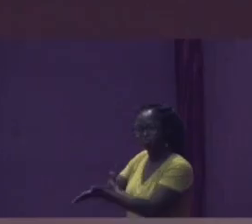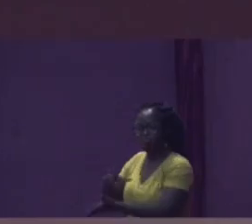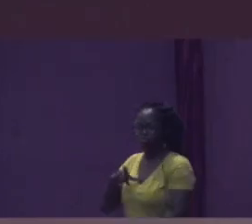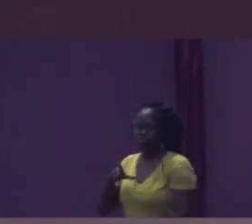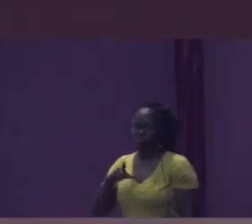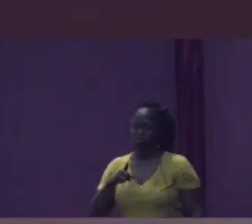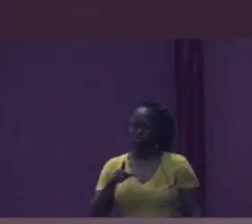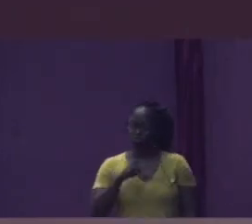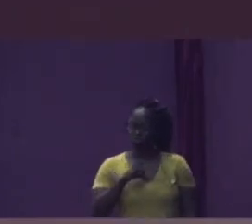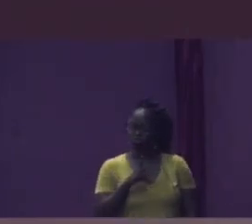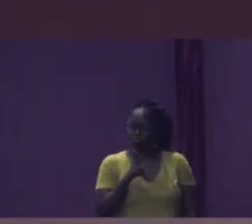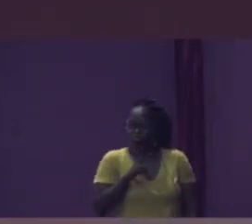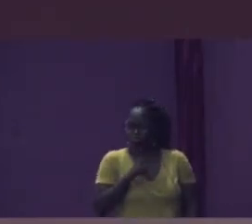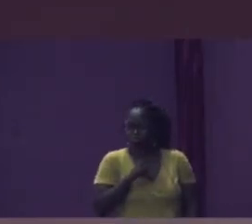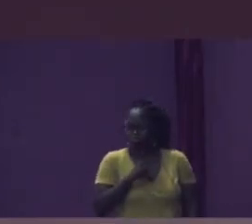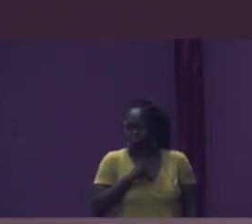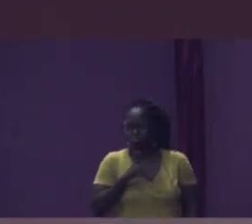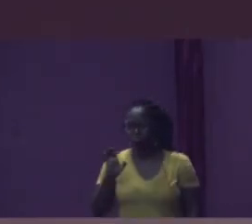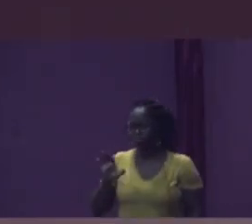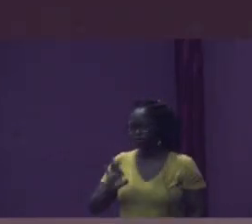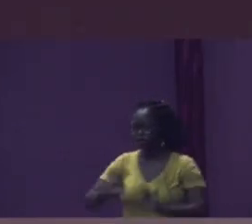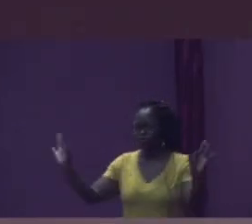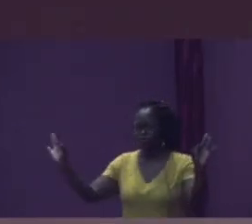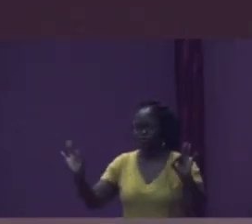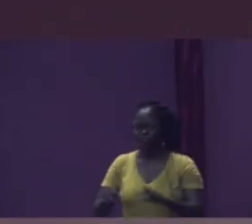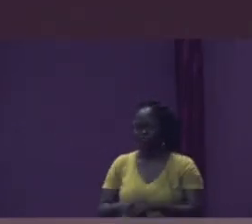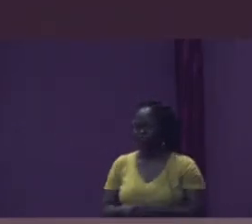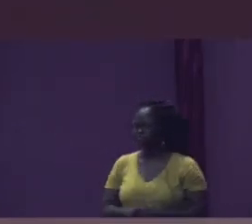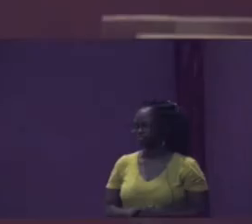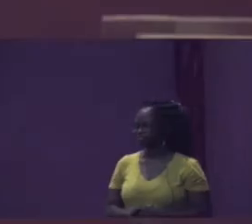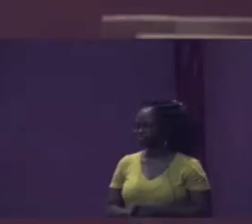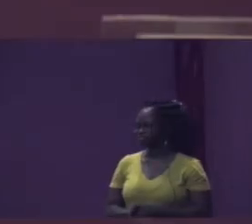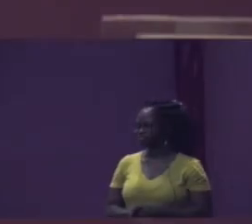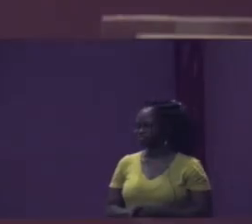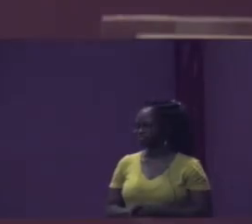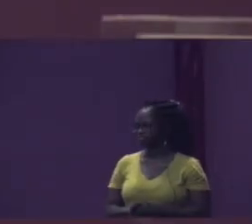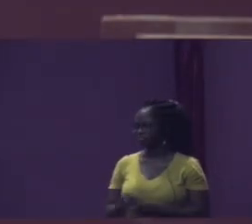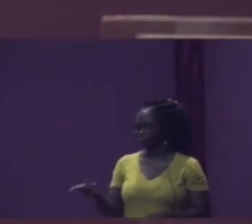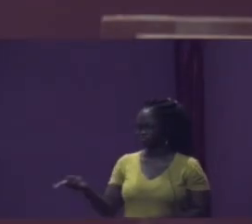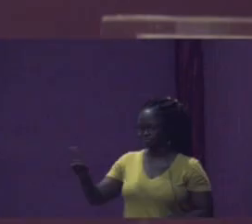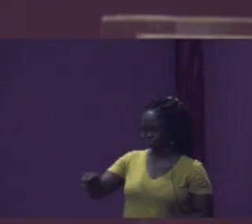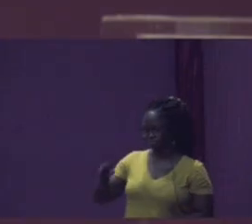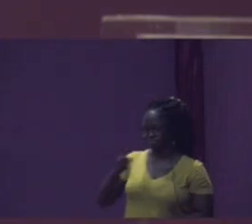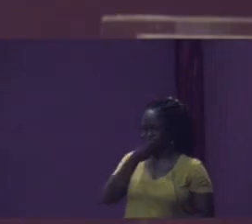doing wonderfully well, yes. Yeah. One good thing.